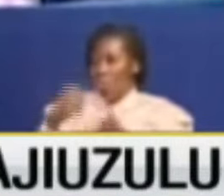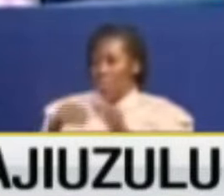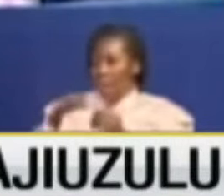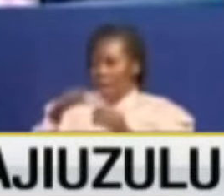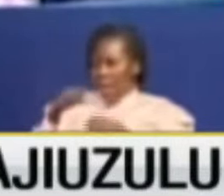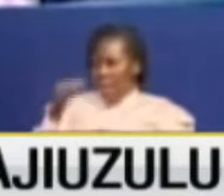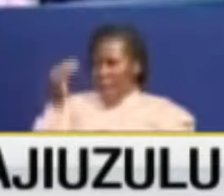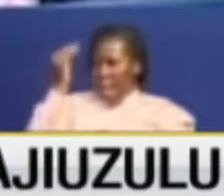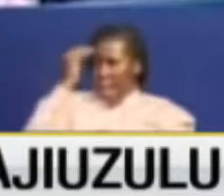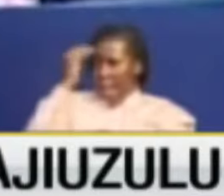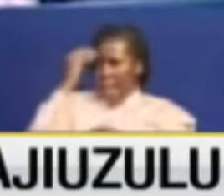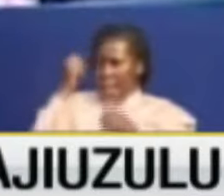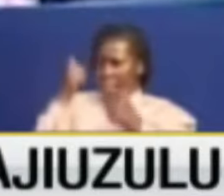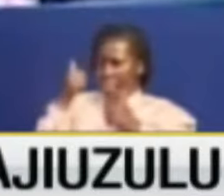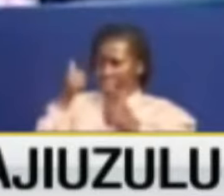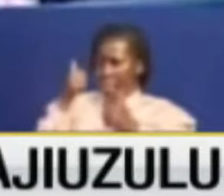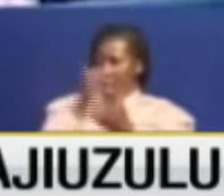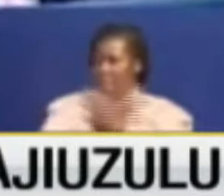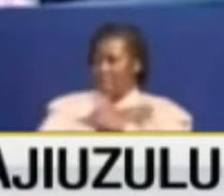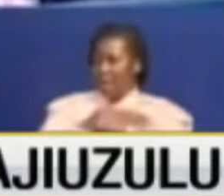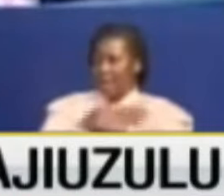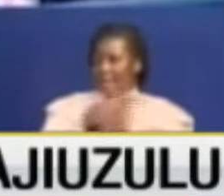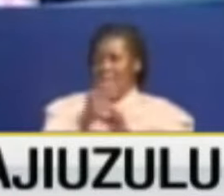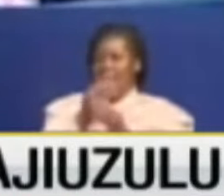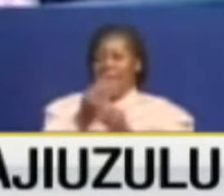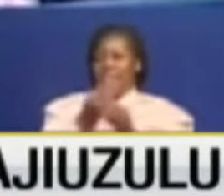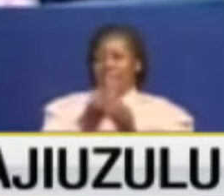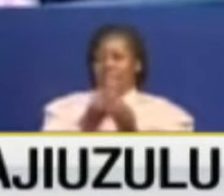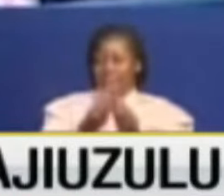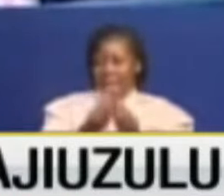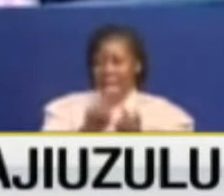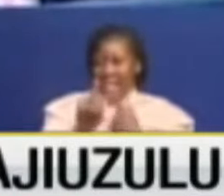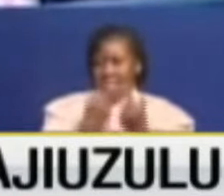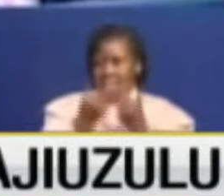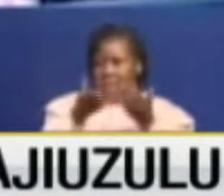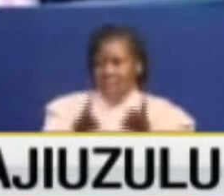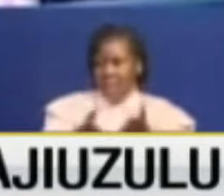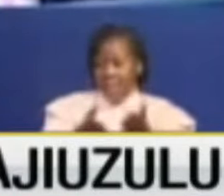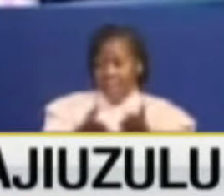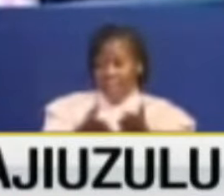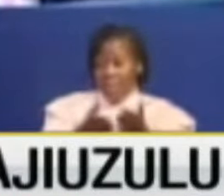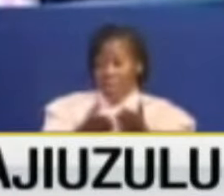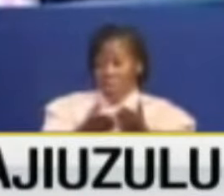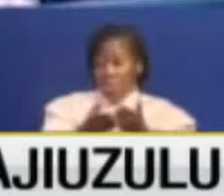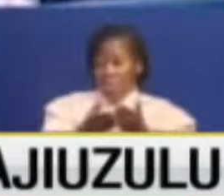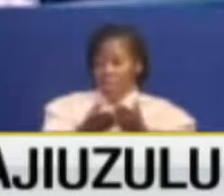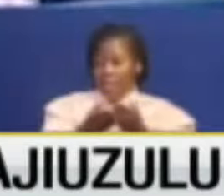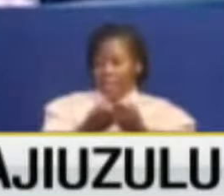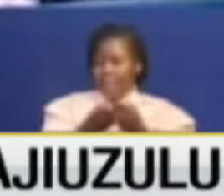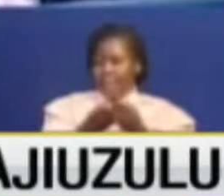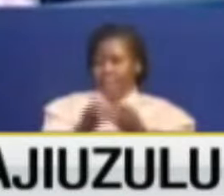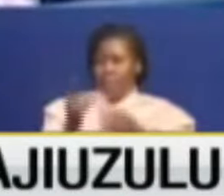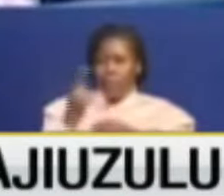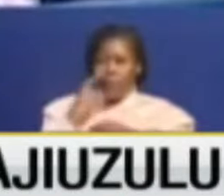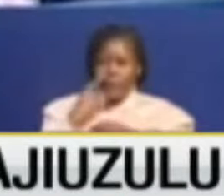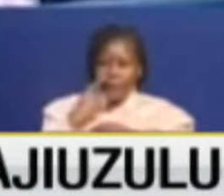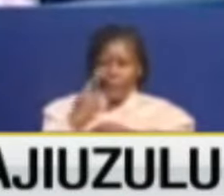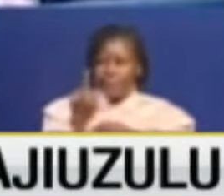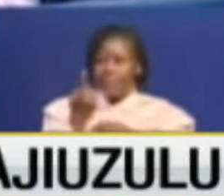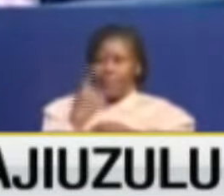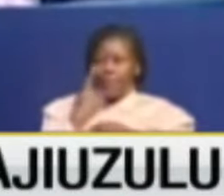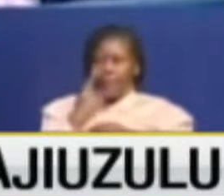learned colleague, Mr. Mutuma, addressed here. You will find across, you'll come across the following claims at the end of